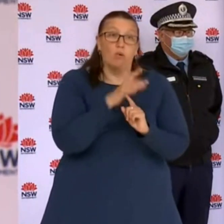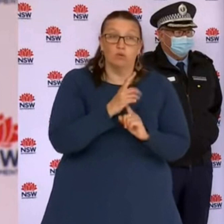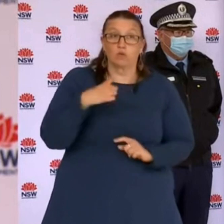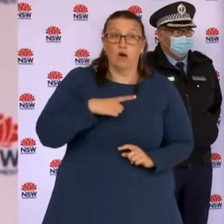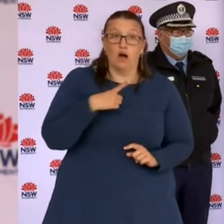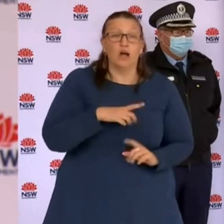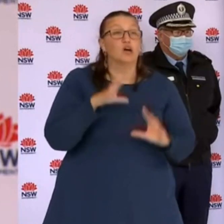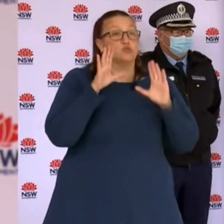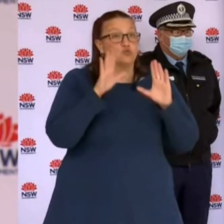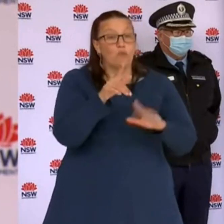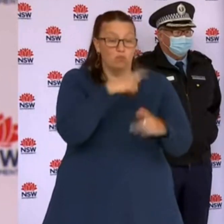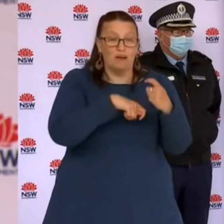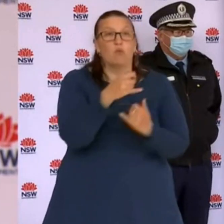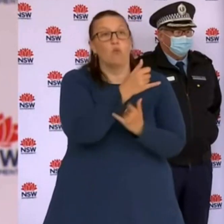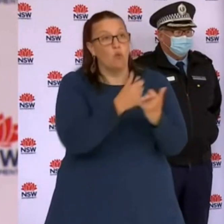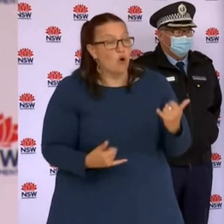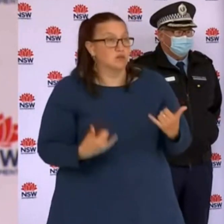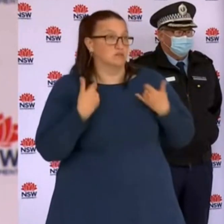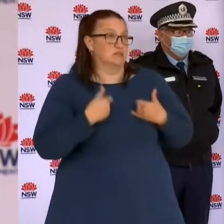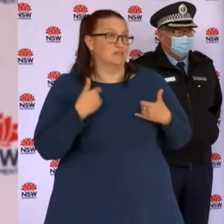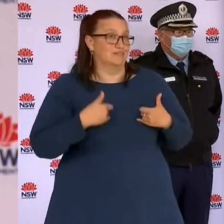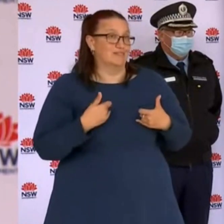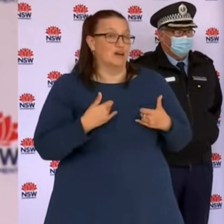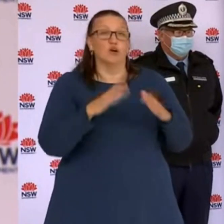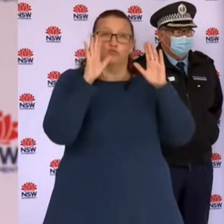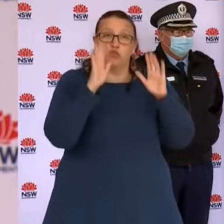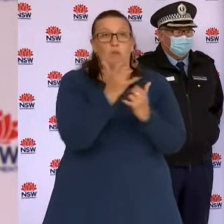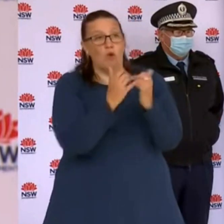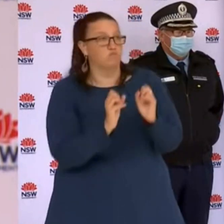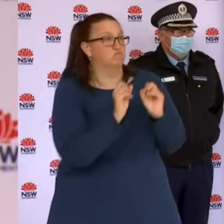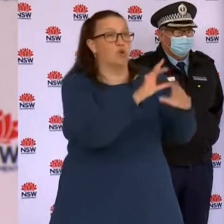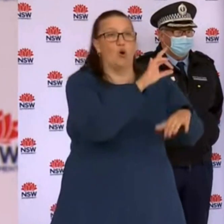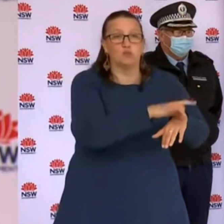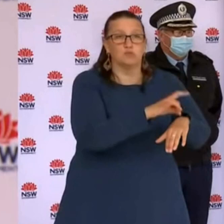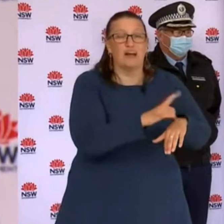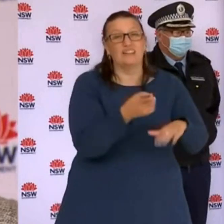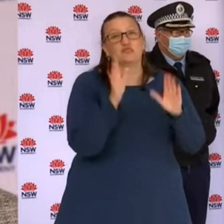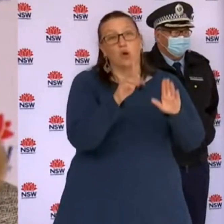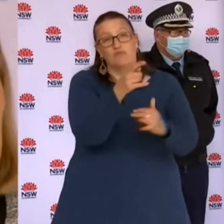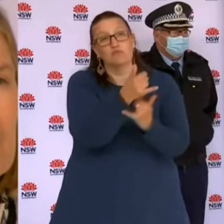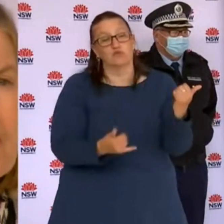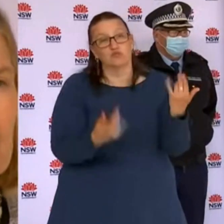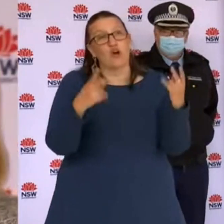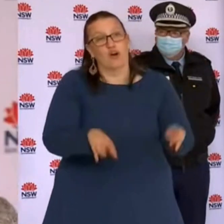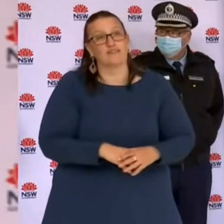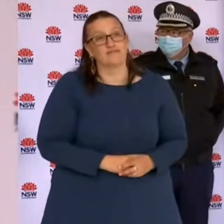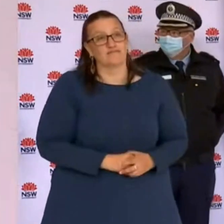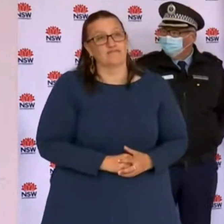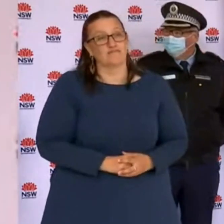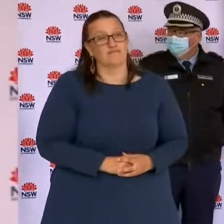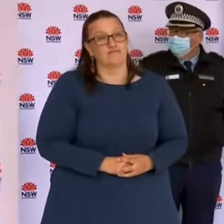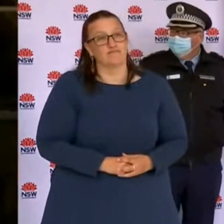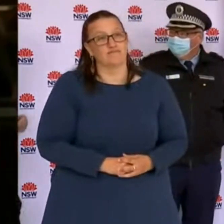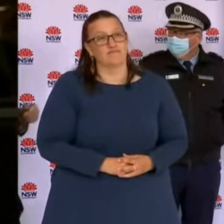avail ourselves of those vaccines before we have the discussion of sustained community transmission. Minister Hazzard, can we ask Minister Hazzard a